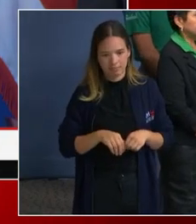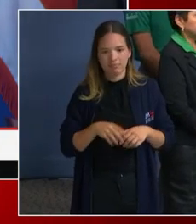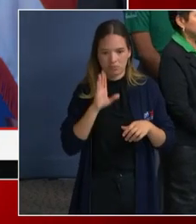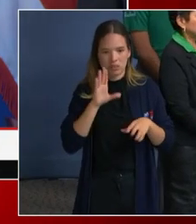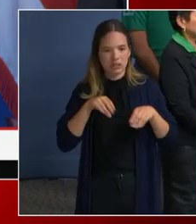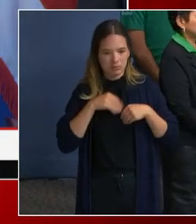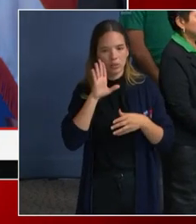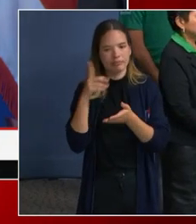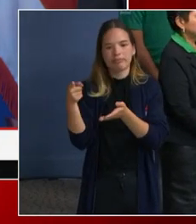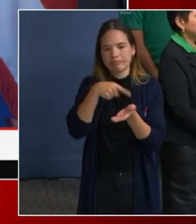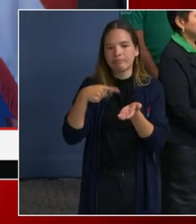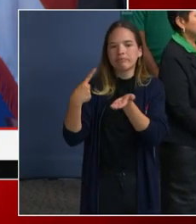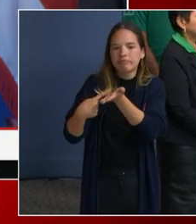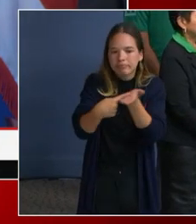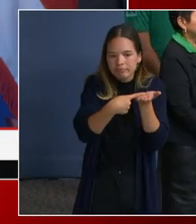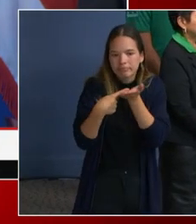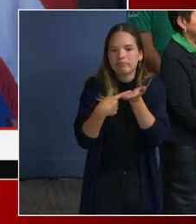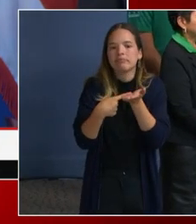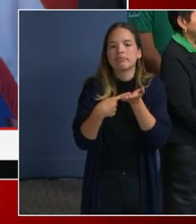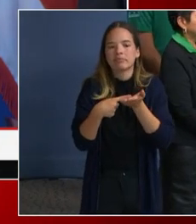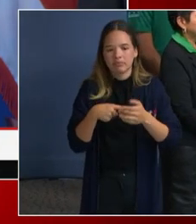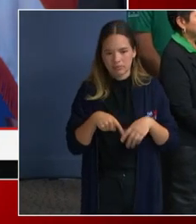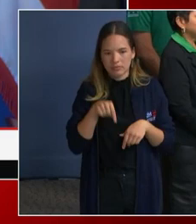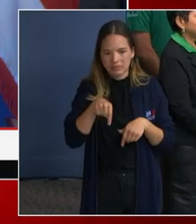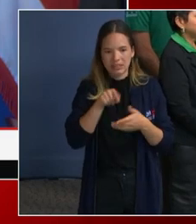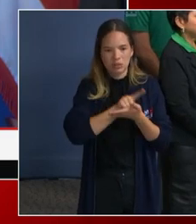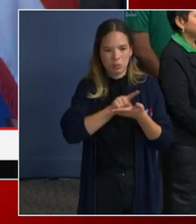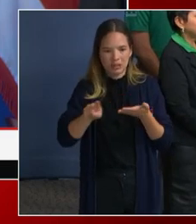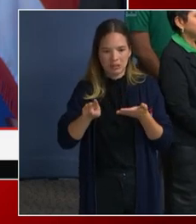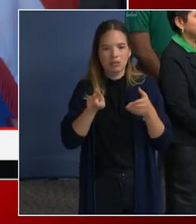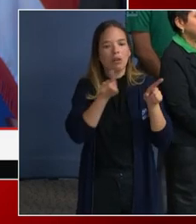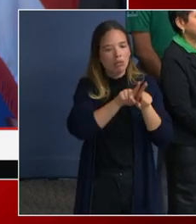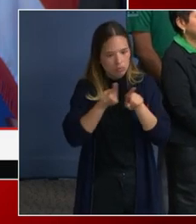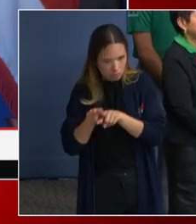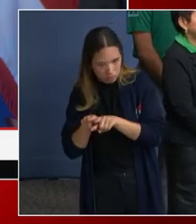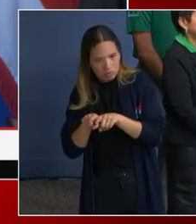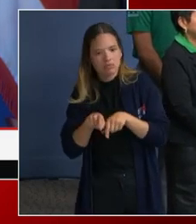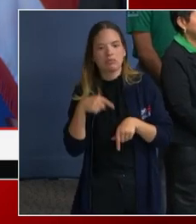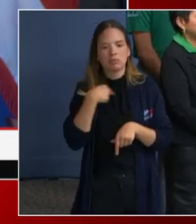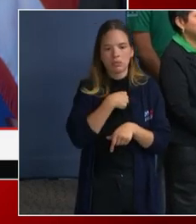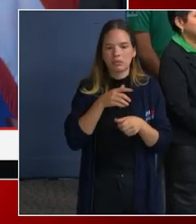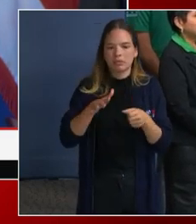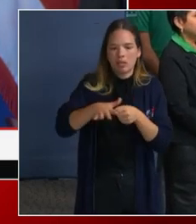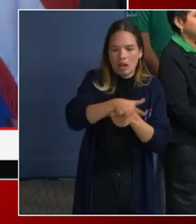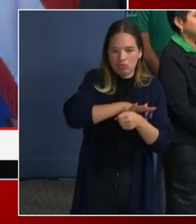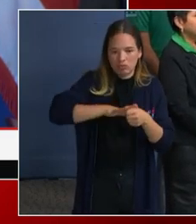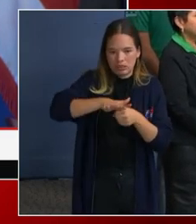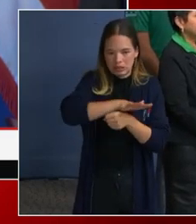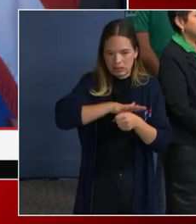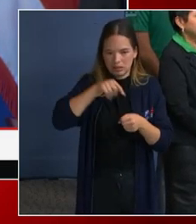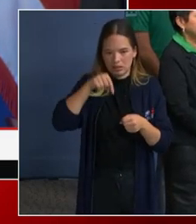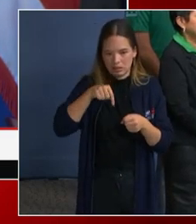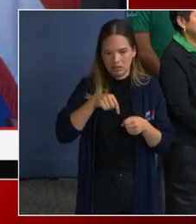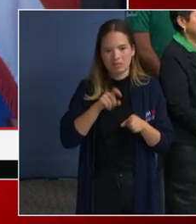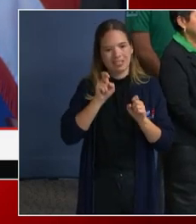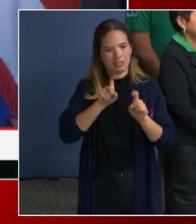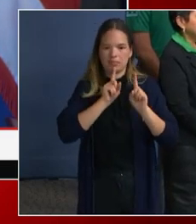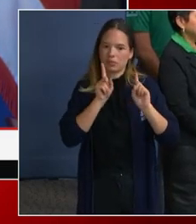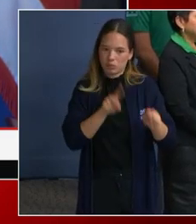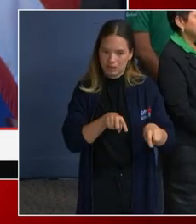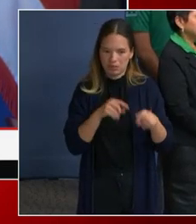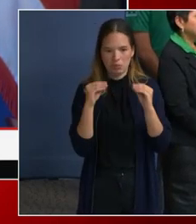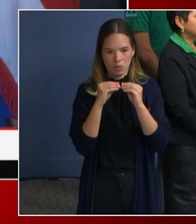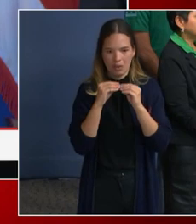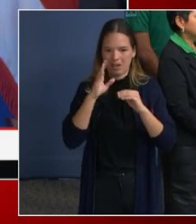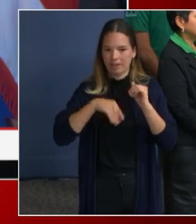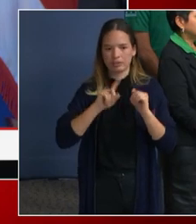because undoubtedly this requires a regional response to be complete. We know, as the